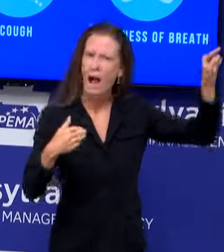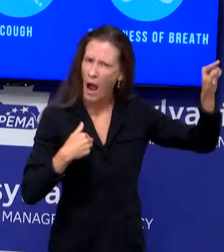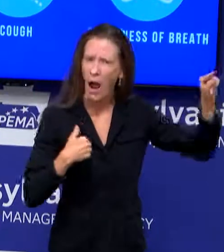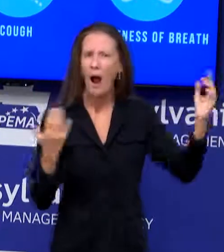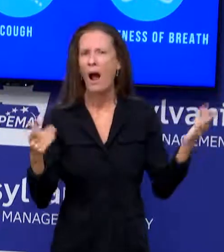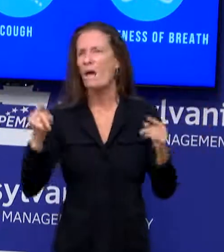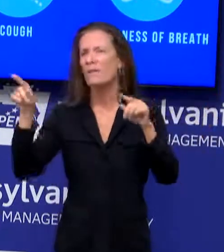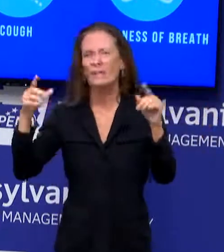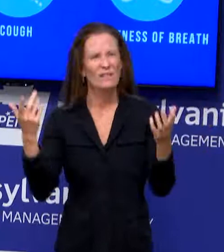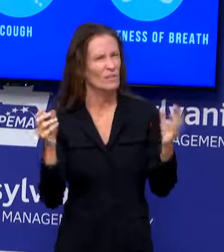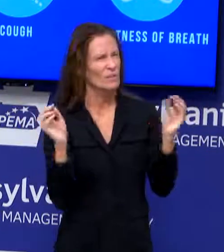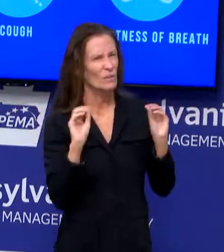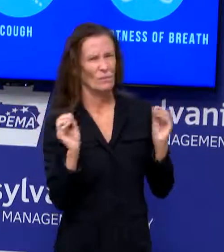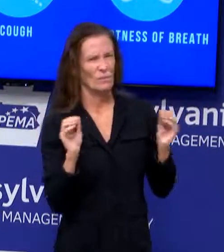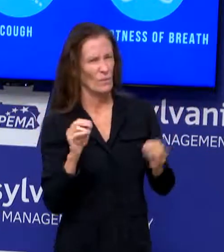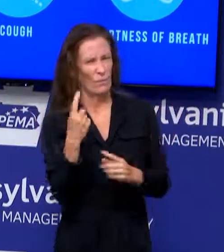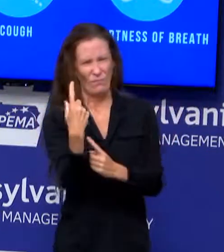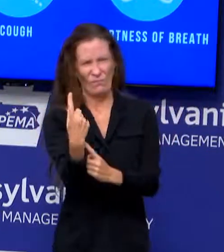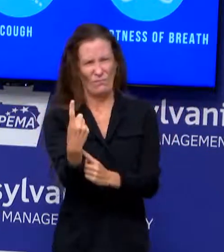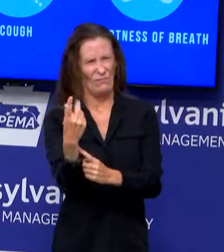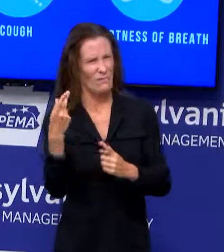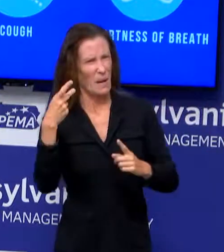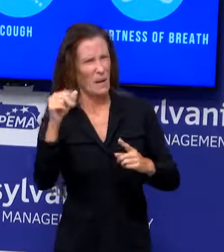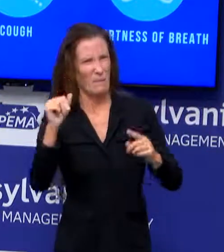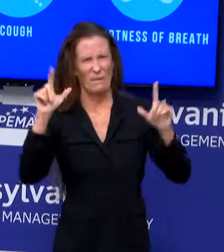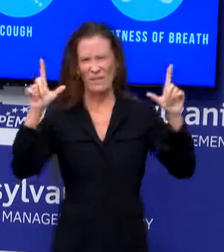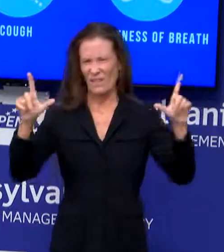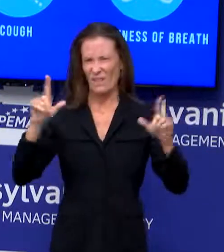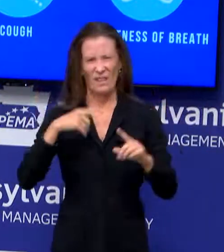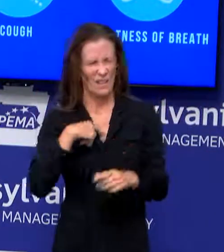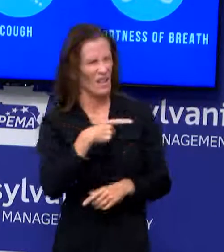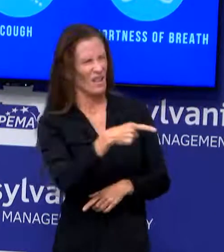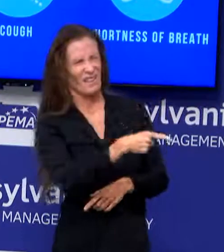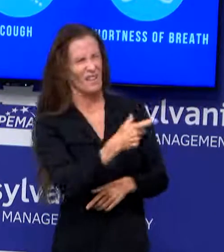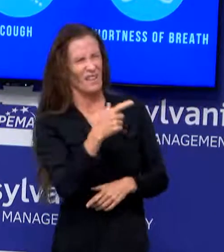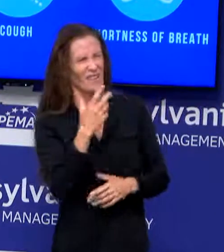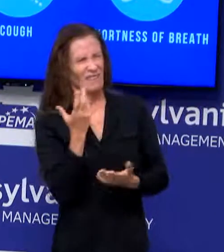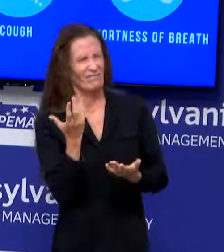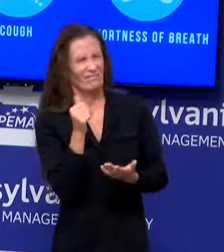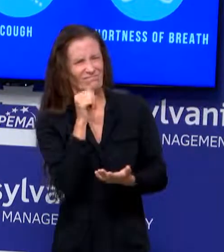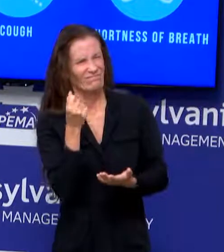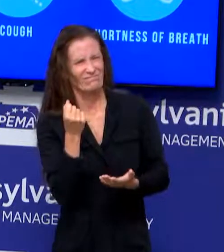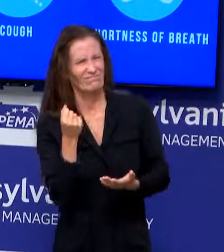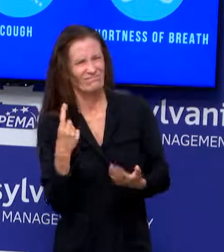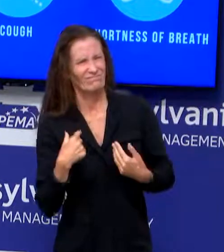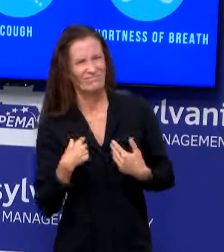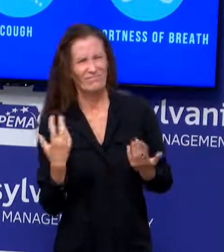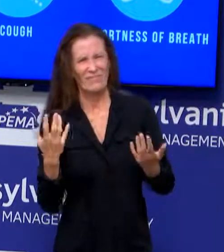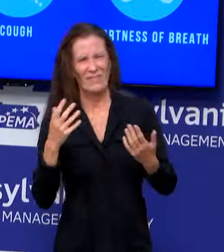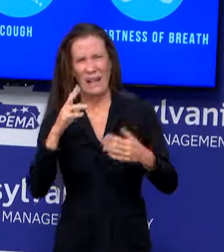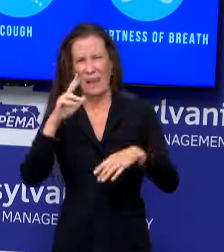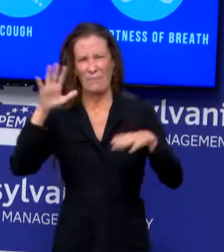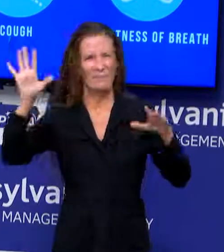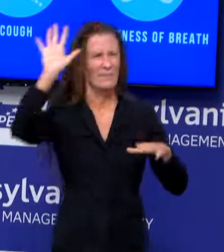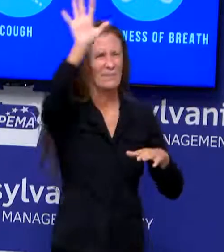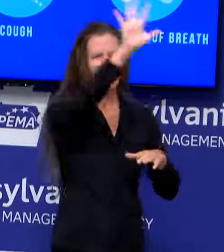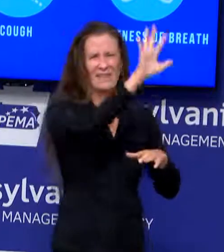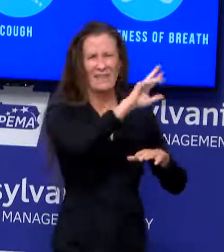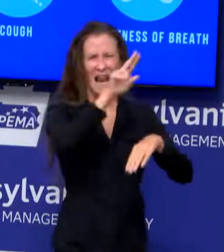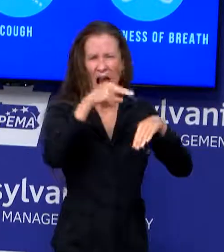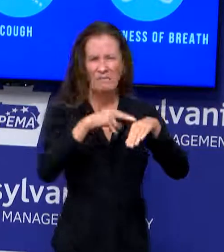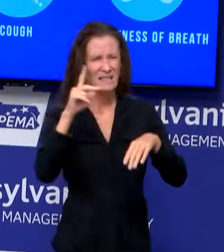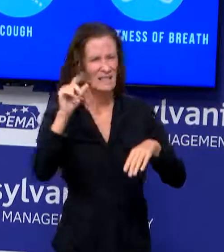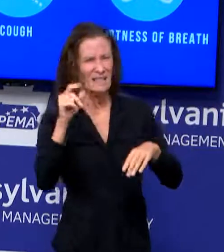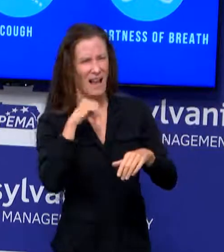Why was using national data part of that decision? Well, school sports haven't started. School is just starting this week. So I